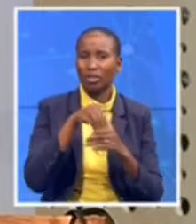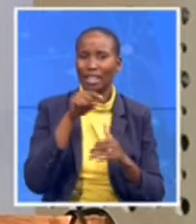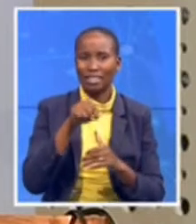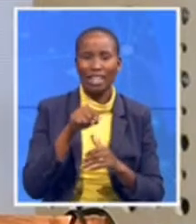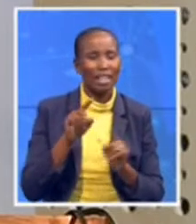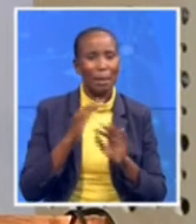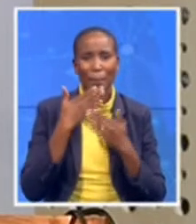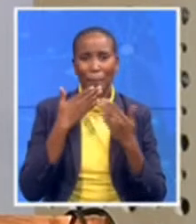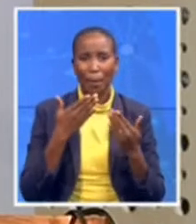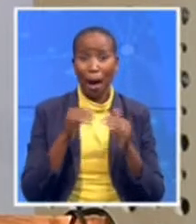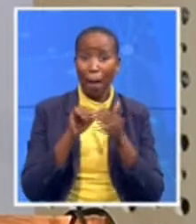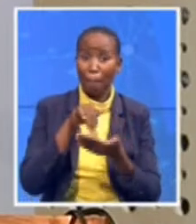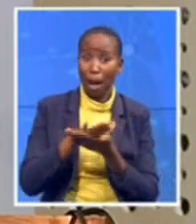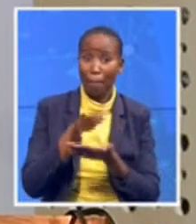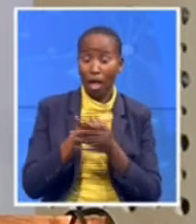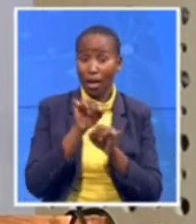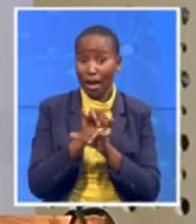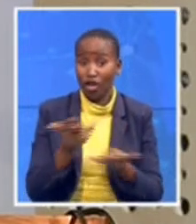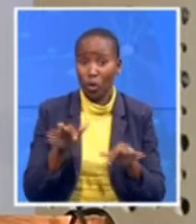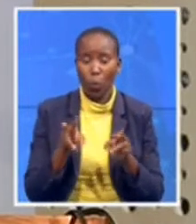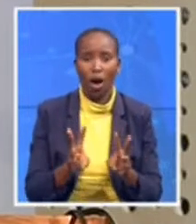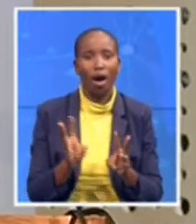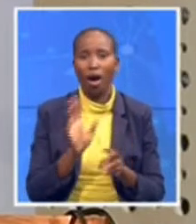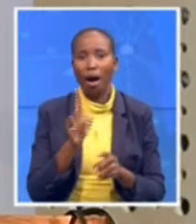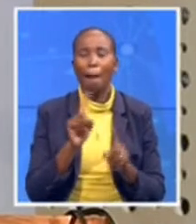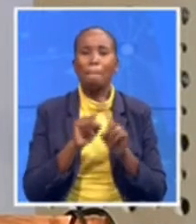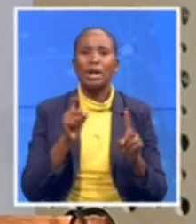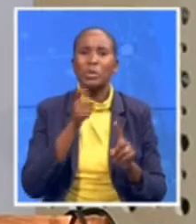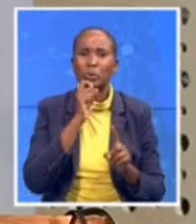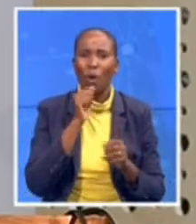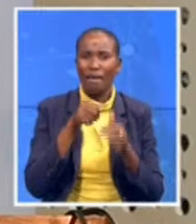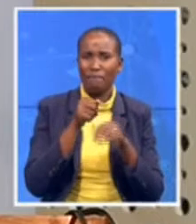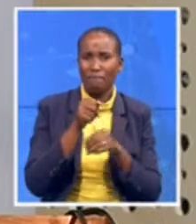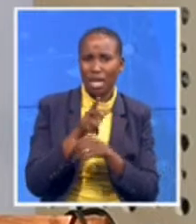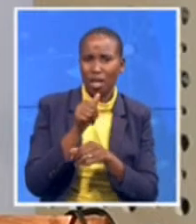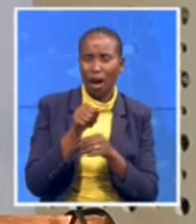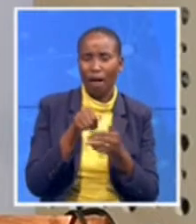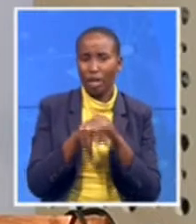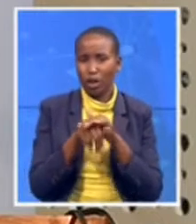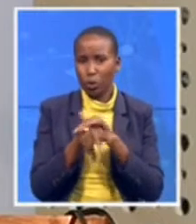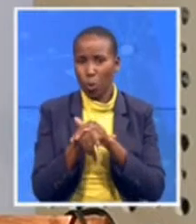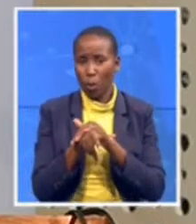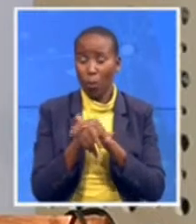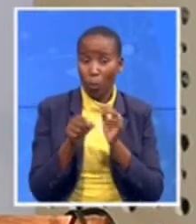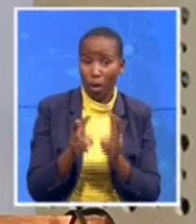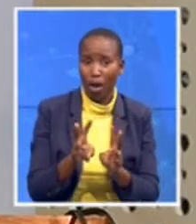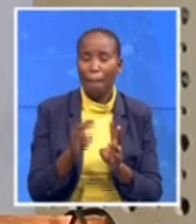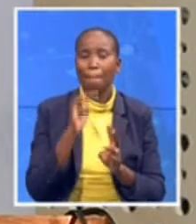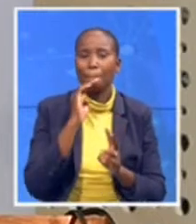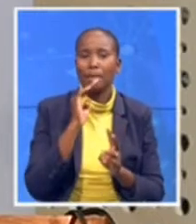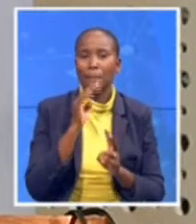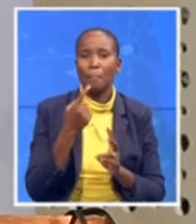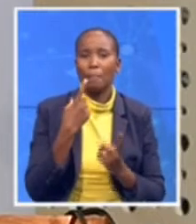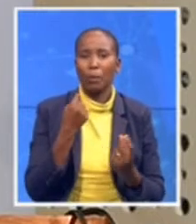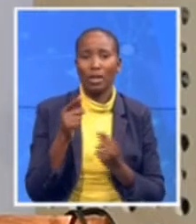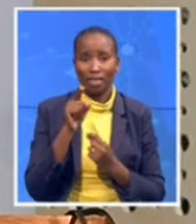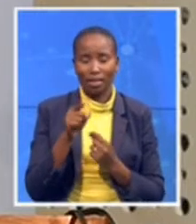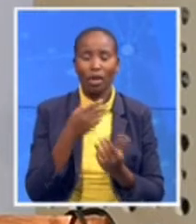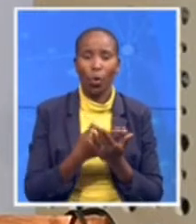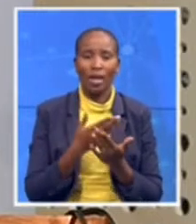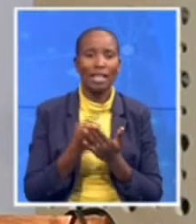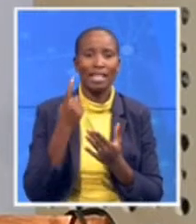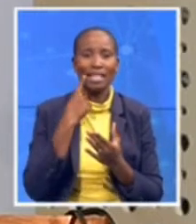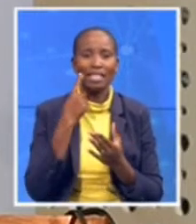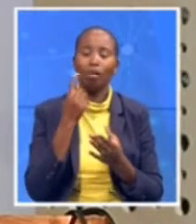also in a video format. So we have considered that and accommodated for it in our amendment regulations to ensure that we